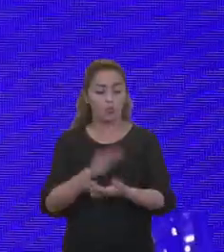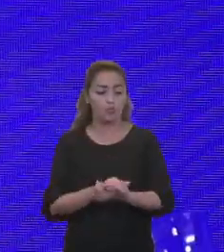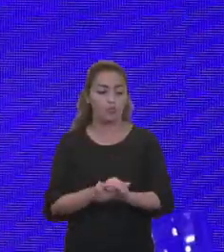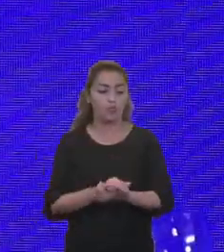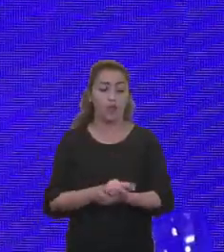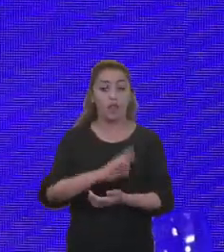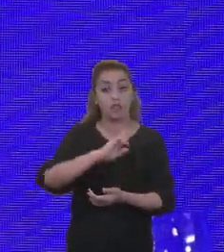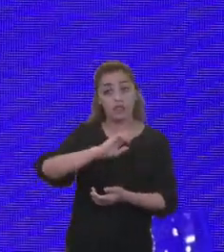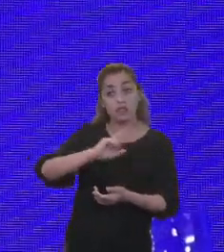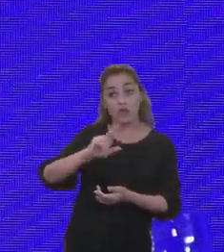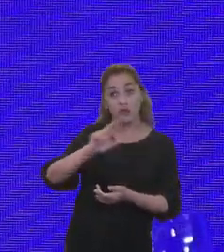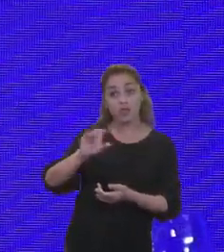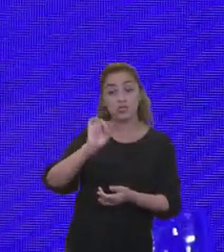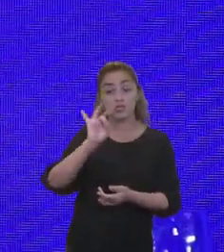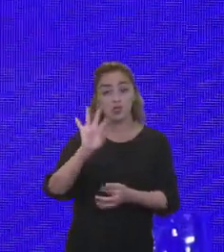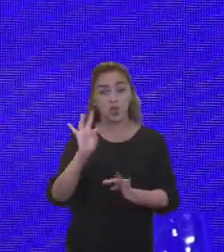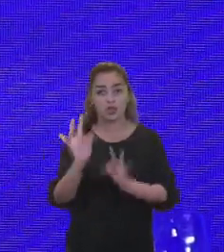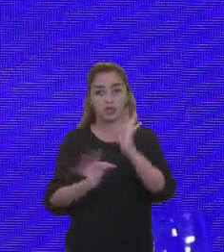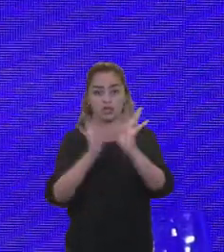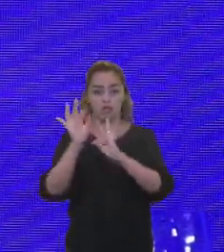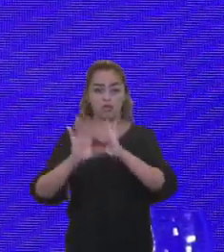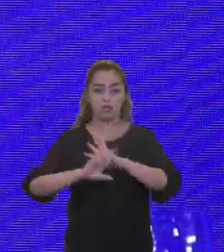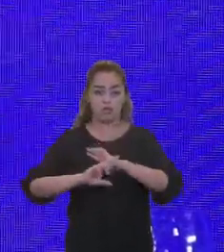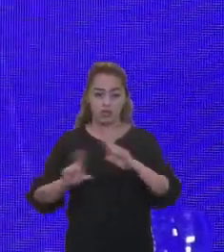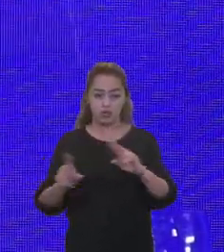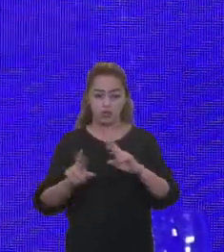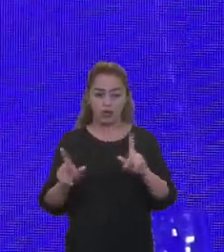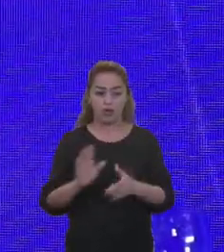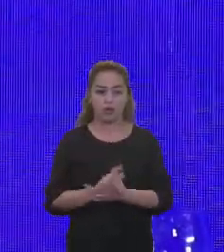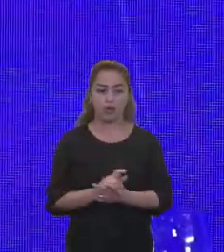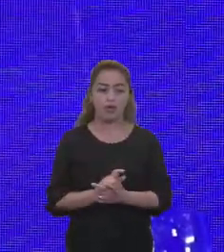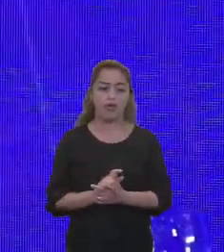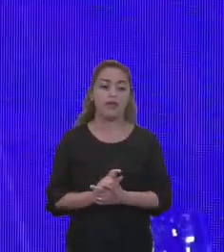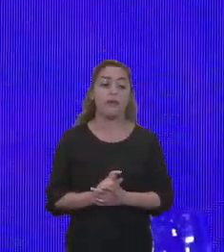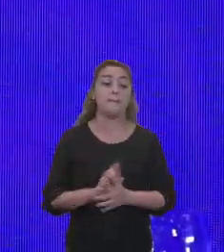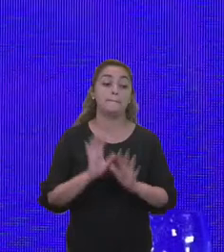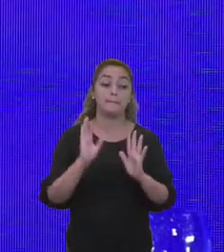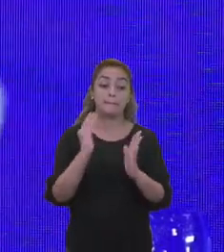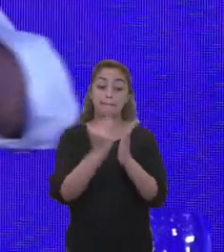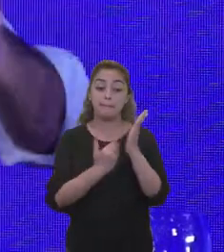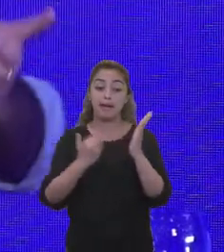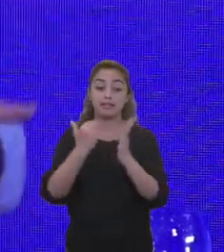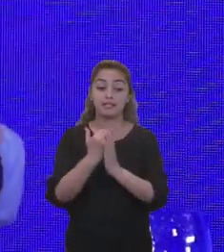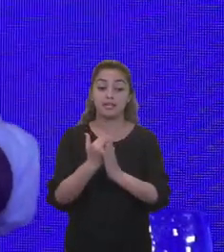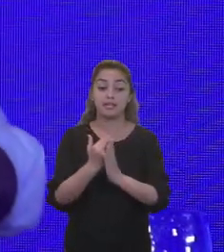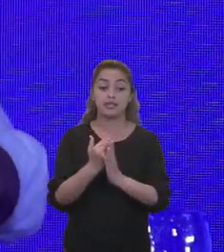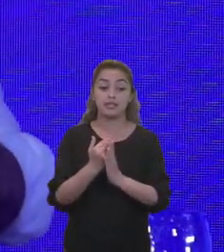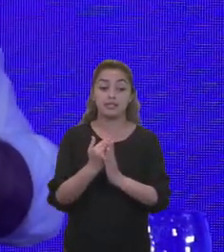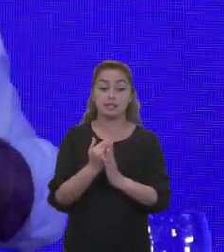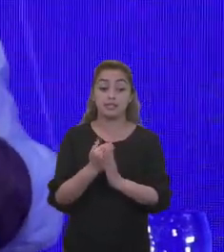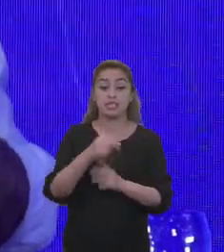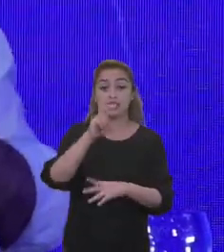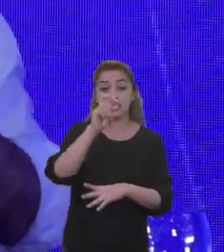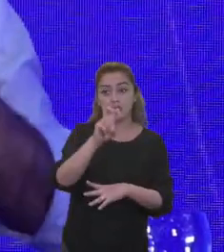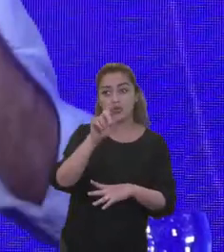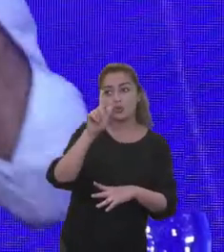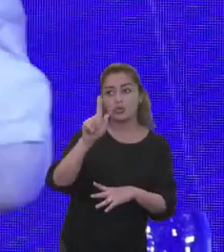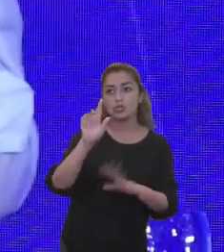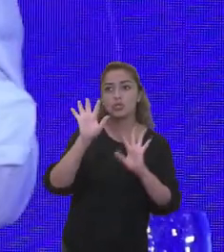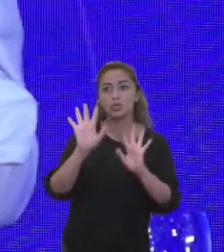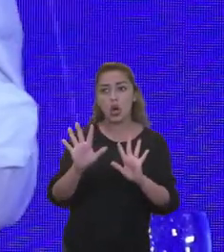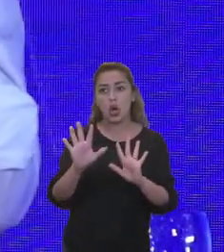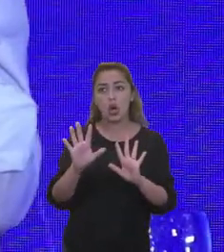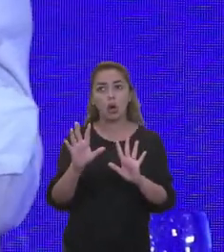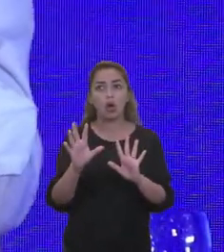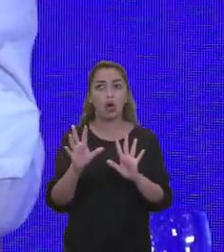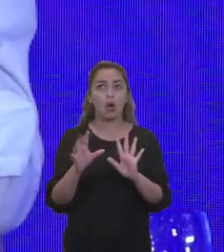generate that? It's not just technology. For instance, now we've just talked about the concept of taking 5G there, but it's not just to be